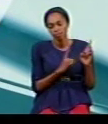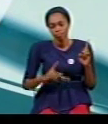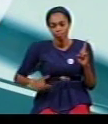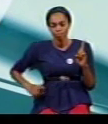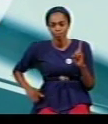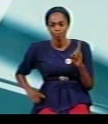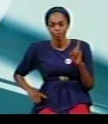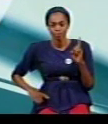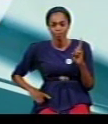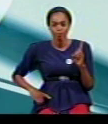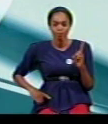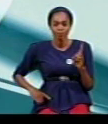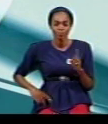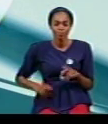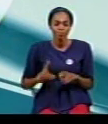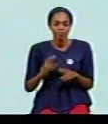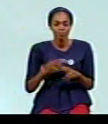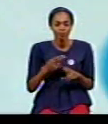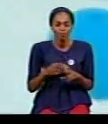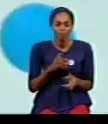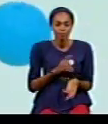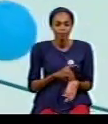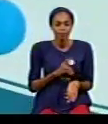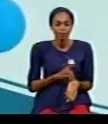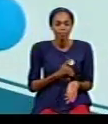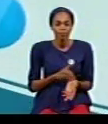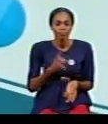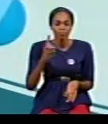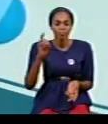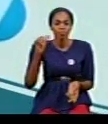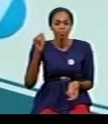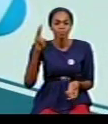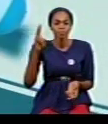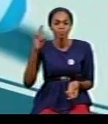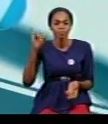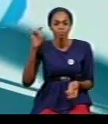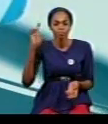Praise the Lord. I am Dr. Deji Sampson, a consultant